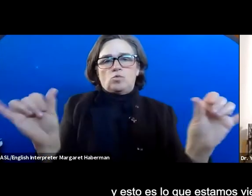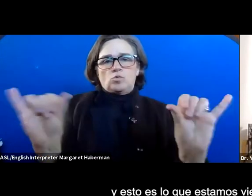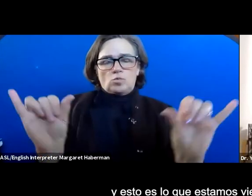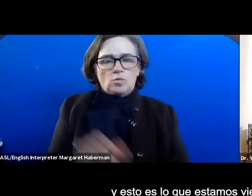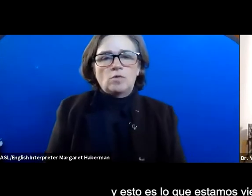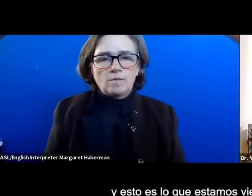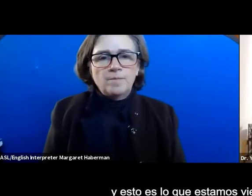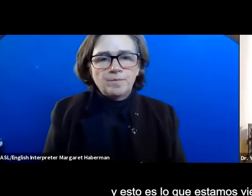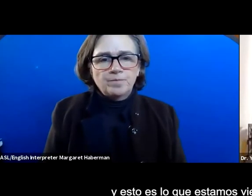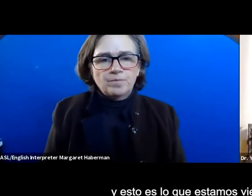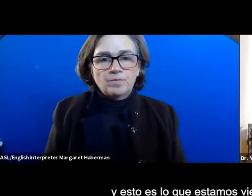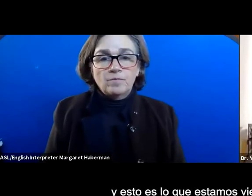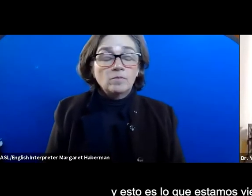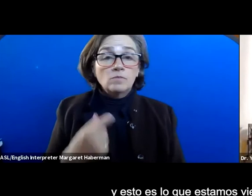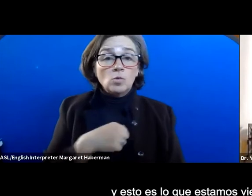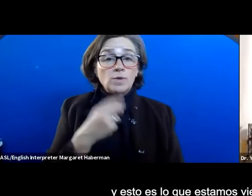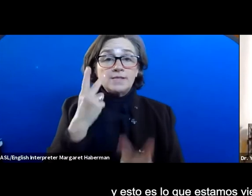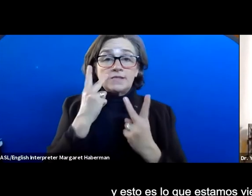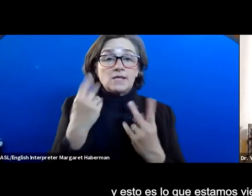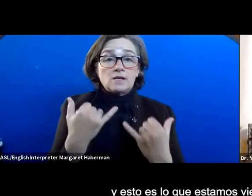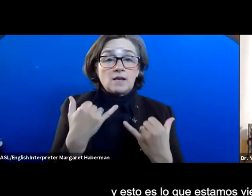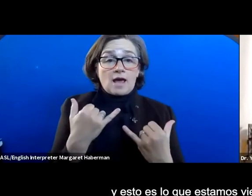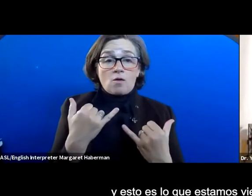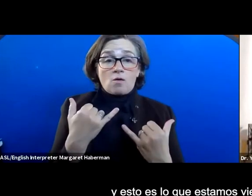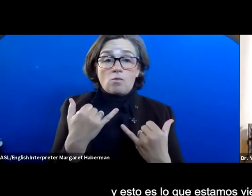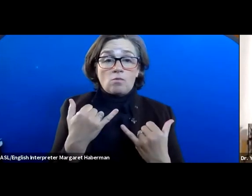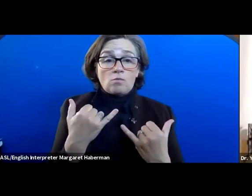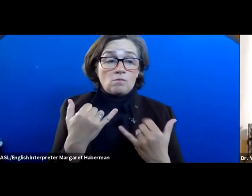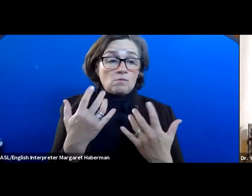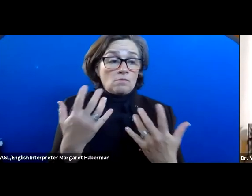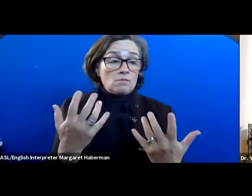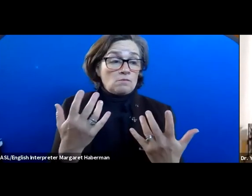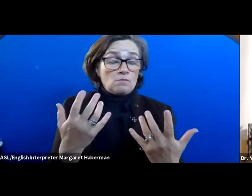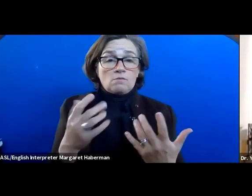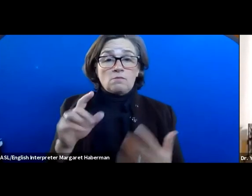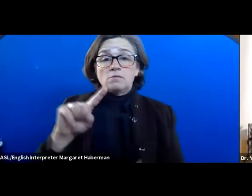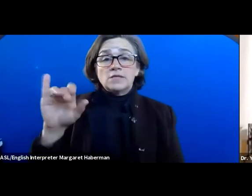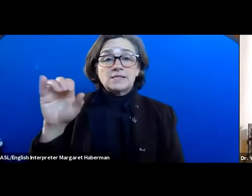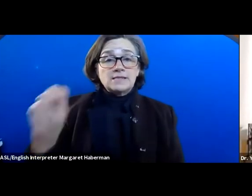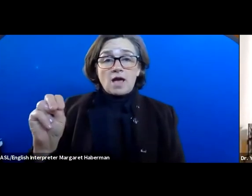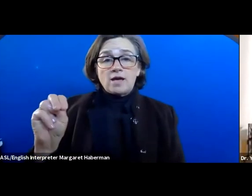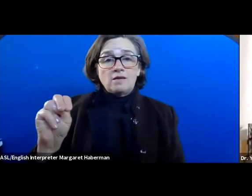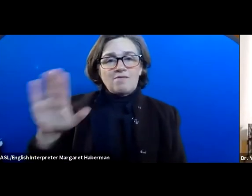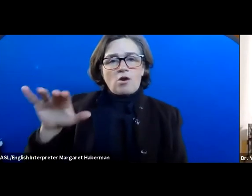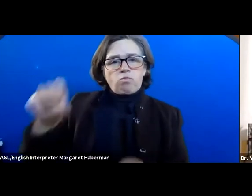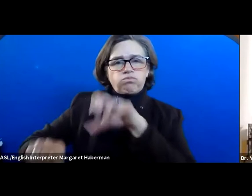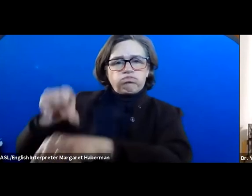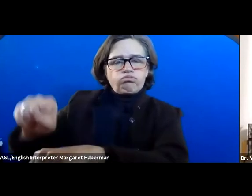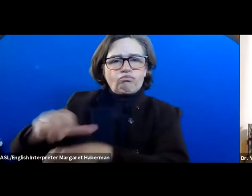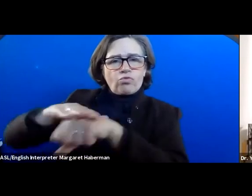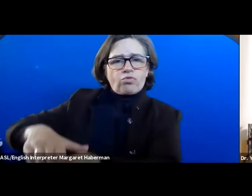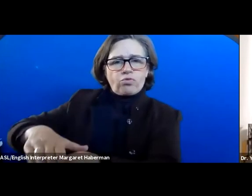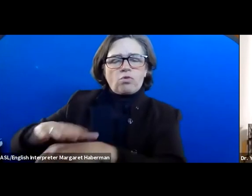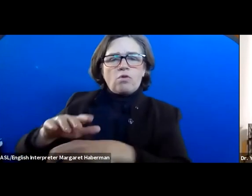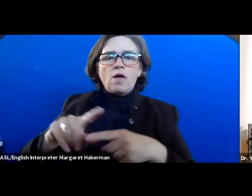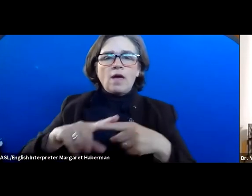And this is what we're seeing happening now. This is just like Zionist hegemony and white supremacy